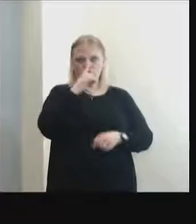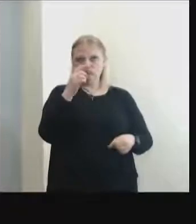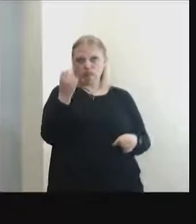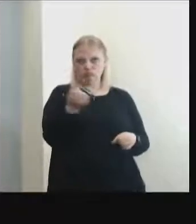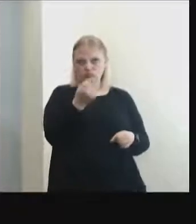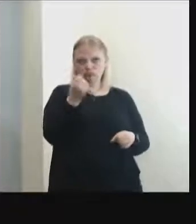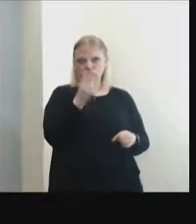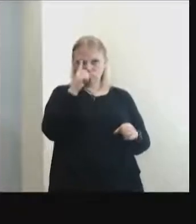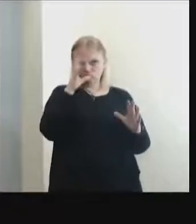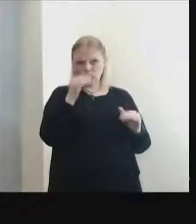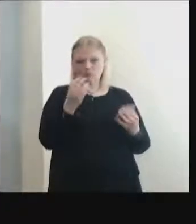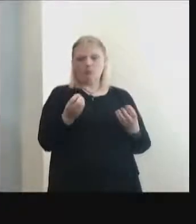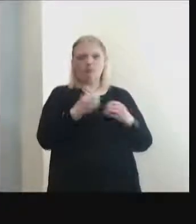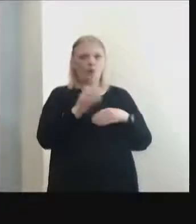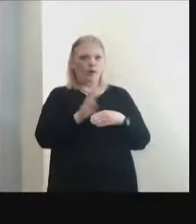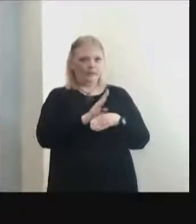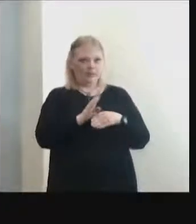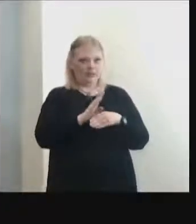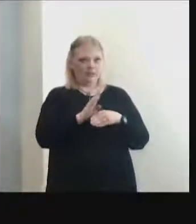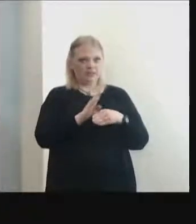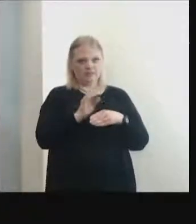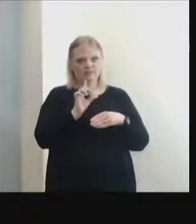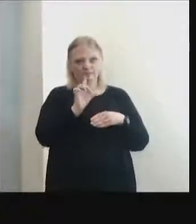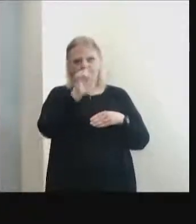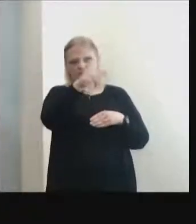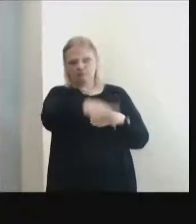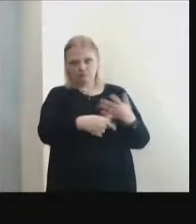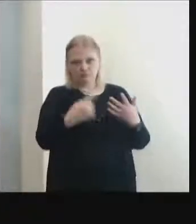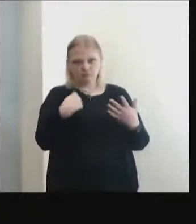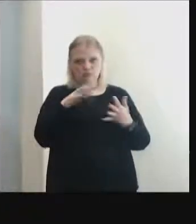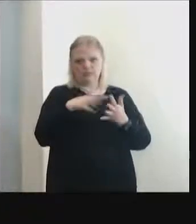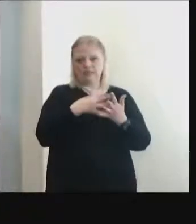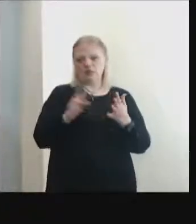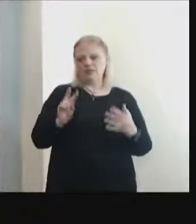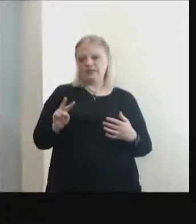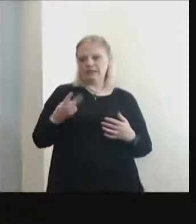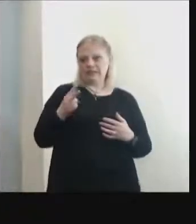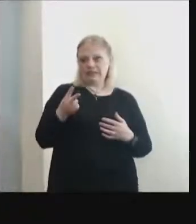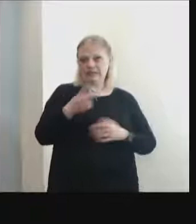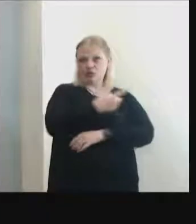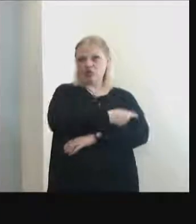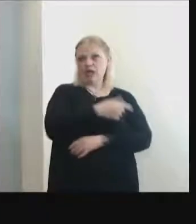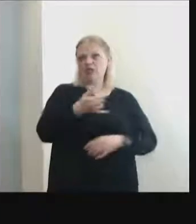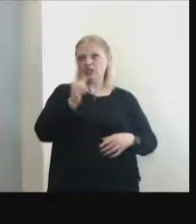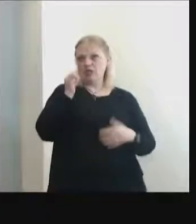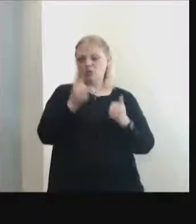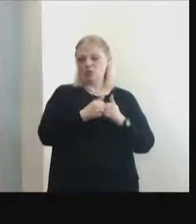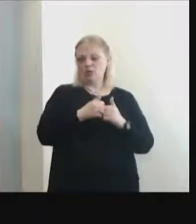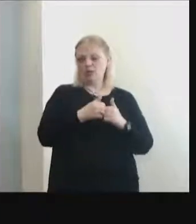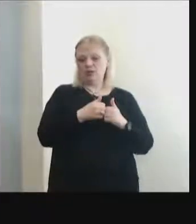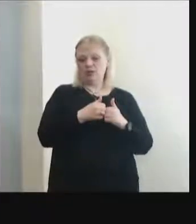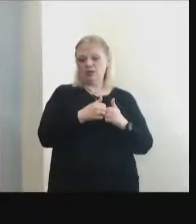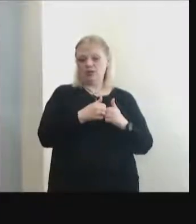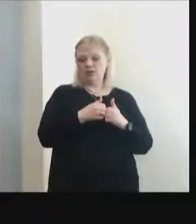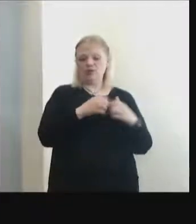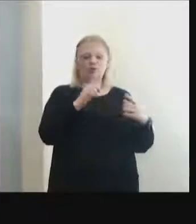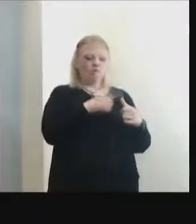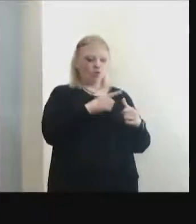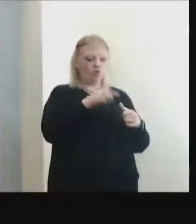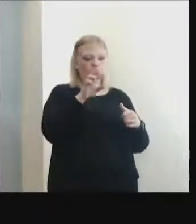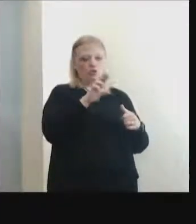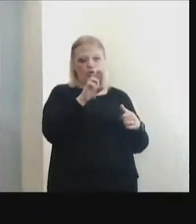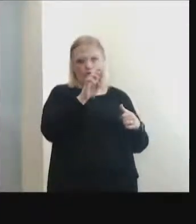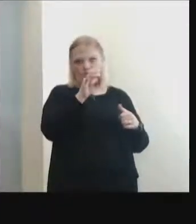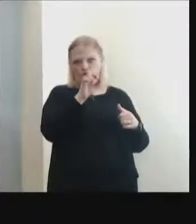it'll get a lot busier in the end. We scheduled the second Shot in the Chaser with the first one's at Resurgence